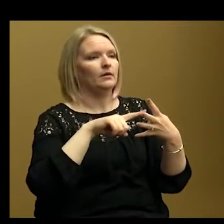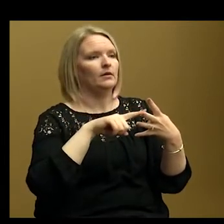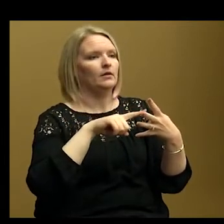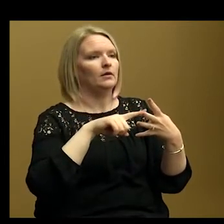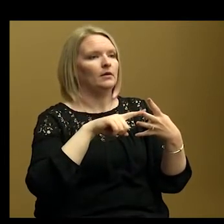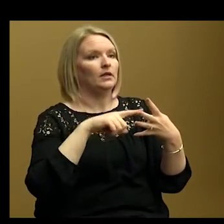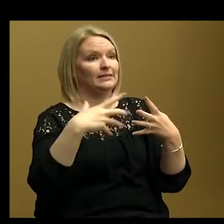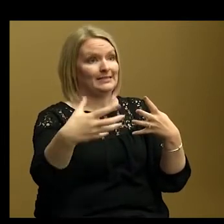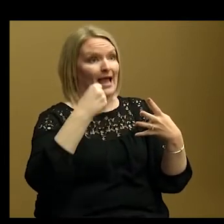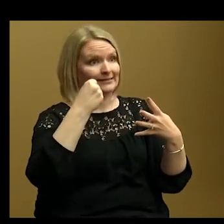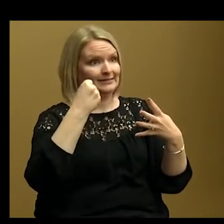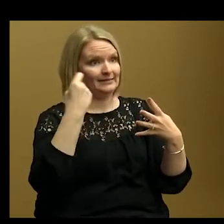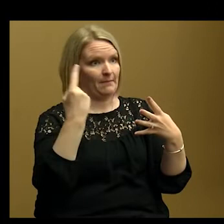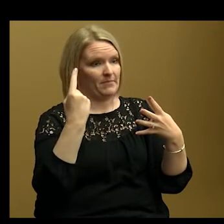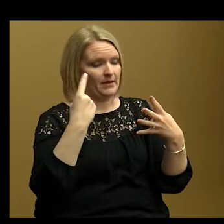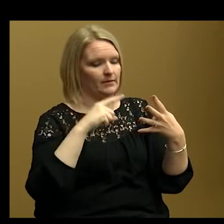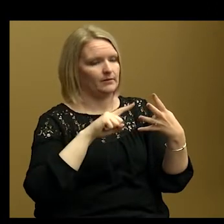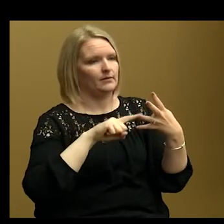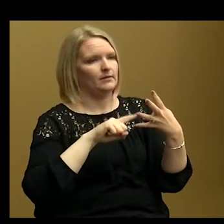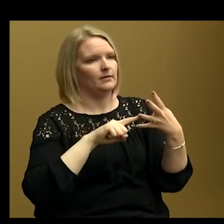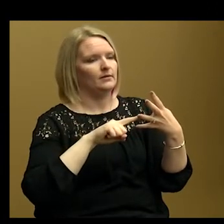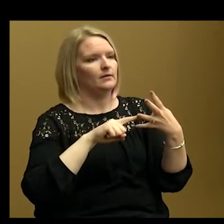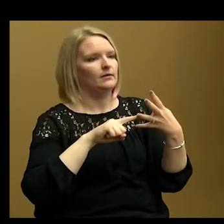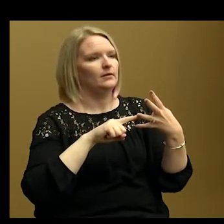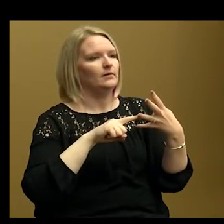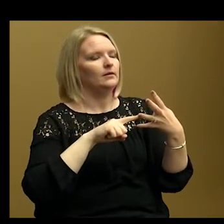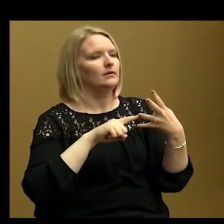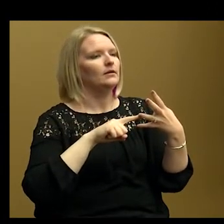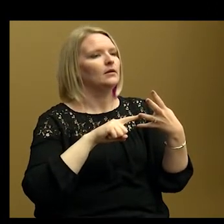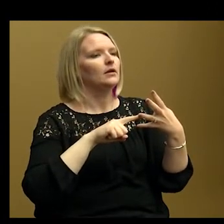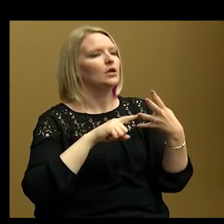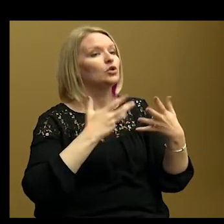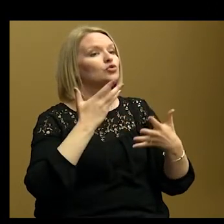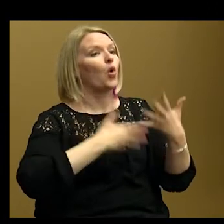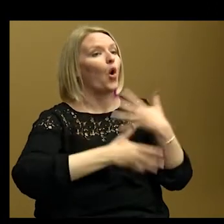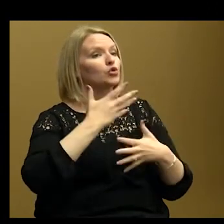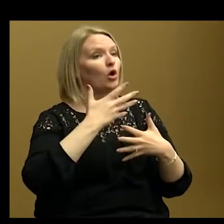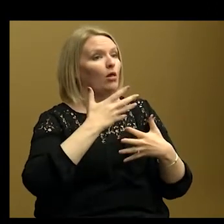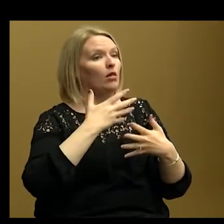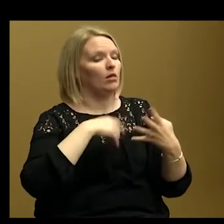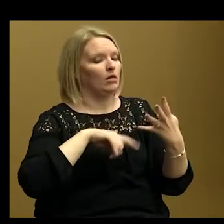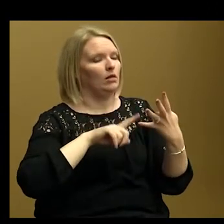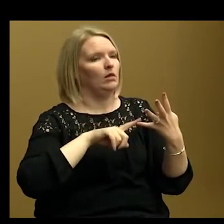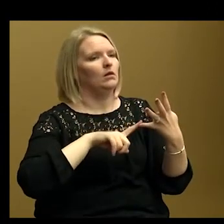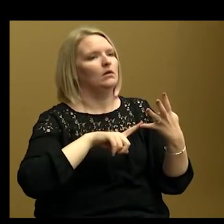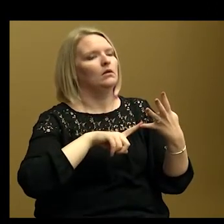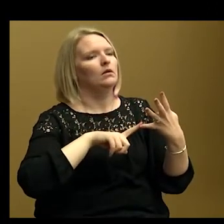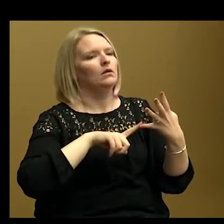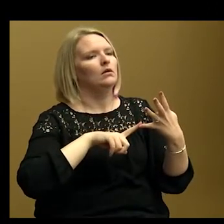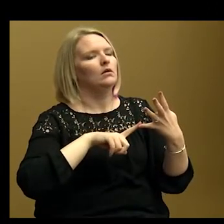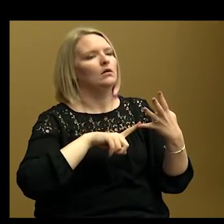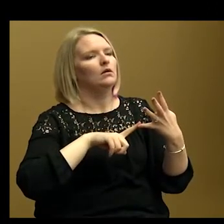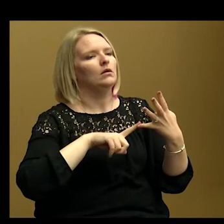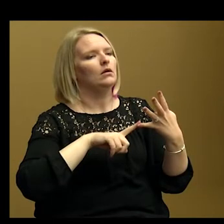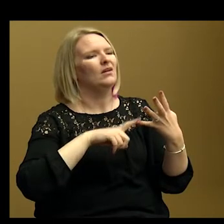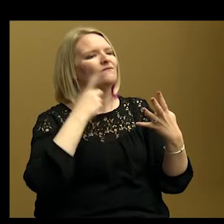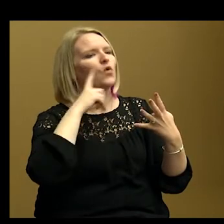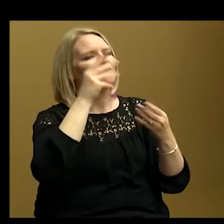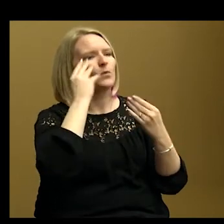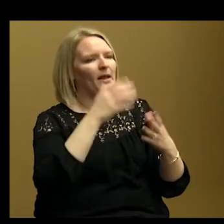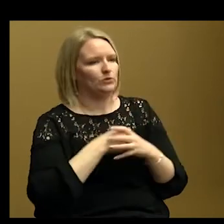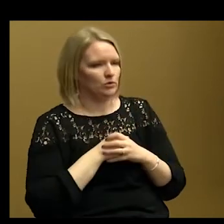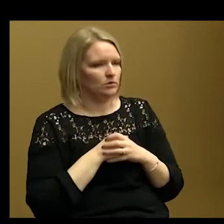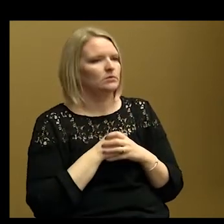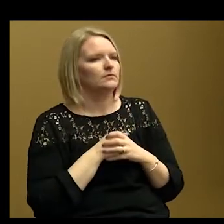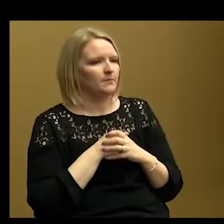to obtain something, for social interactions, and for